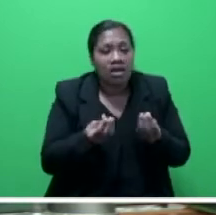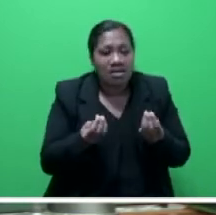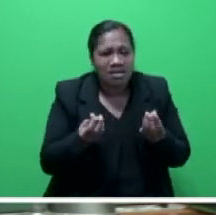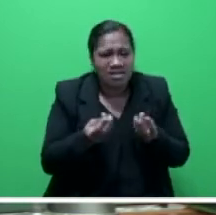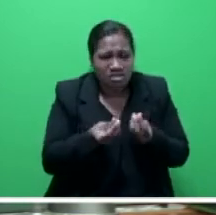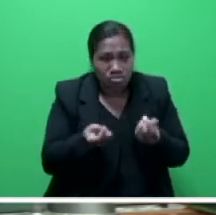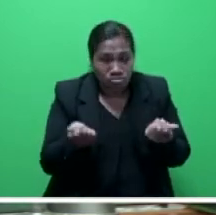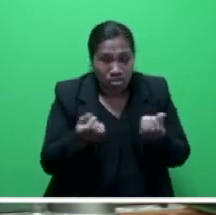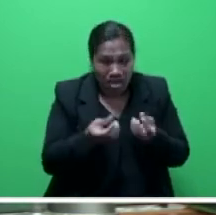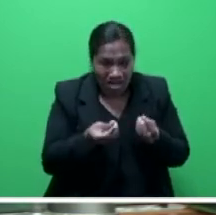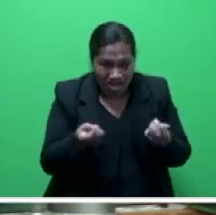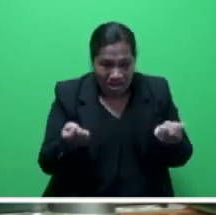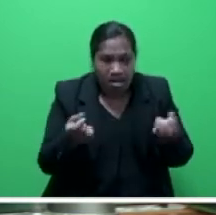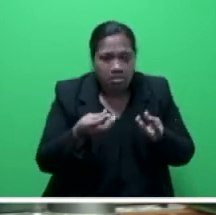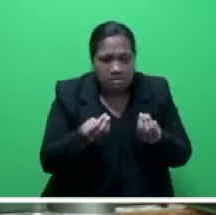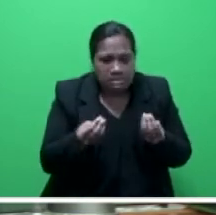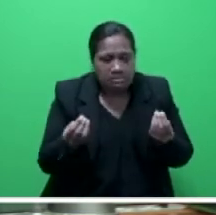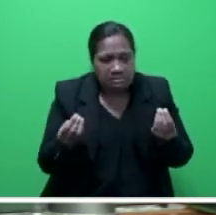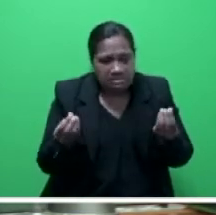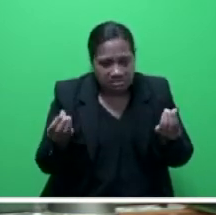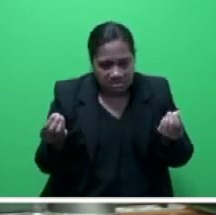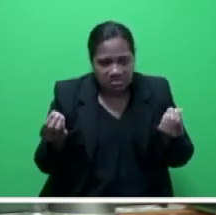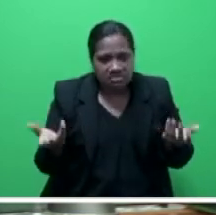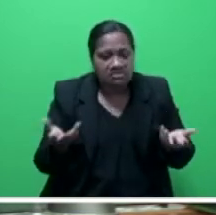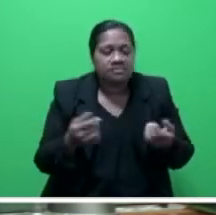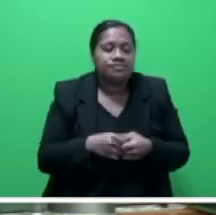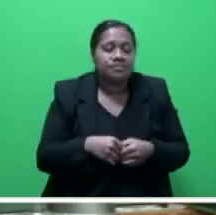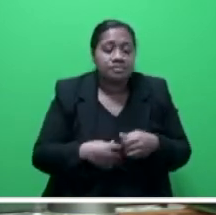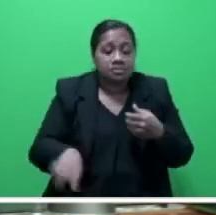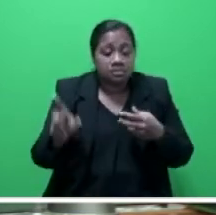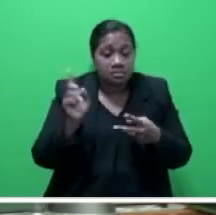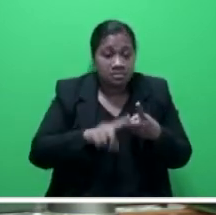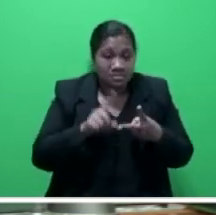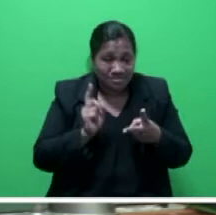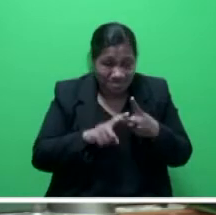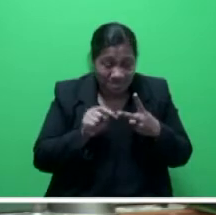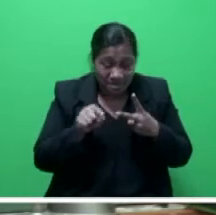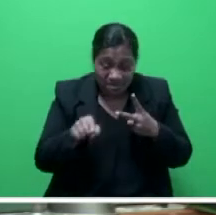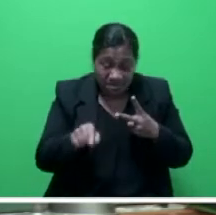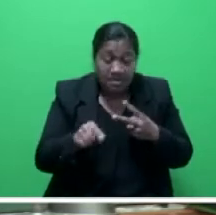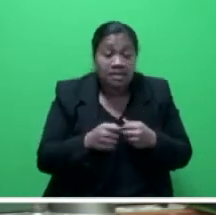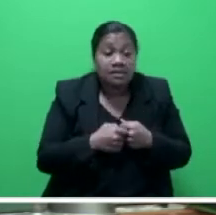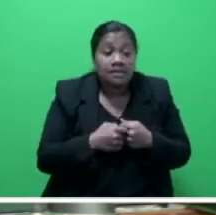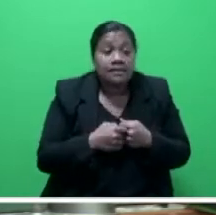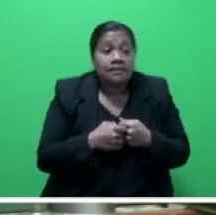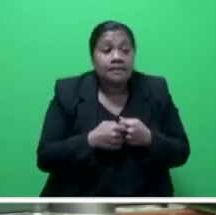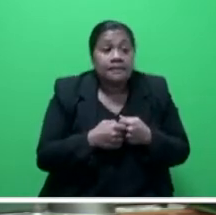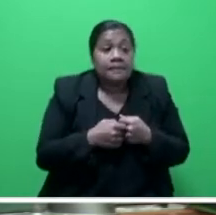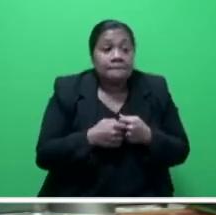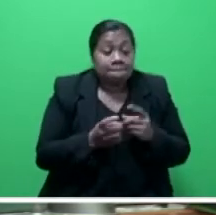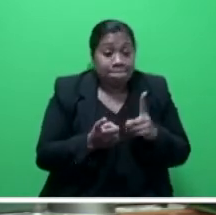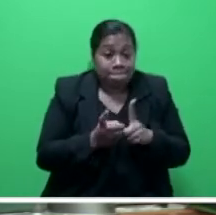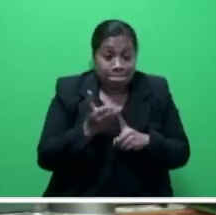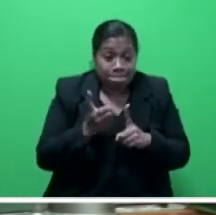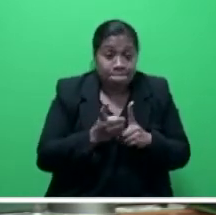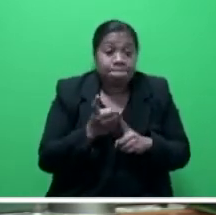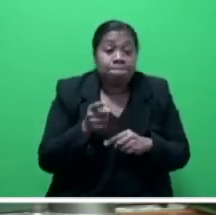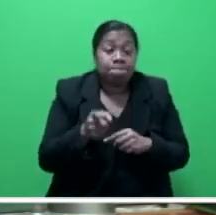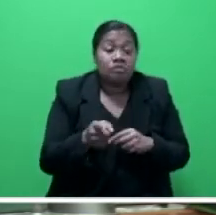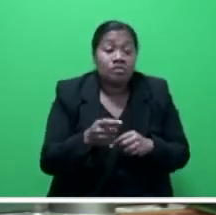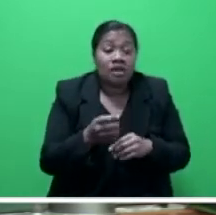been neutralized. The second motivation for that particular announcement for development of organic